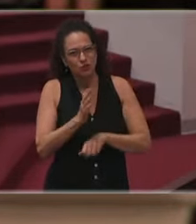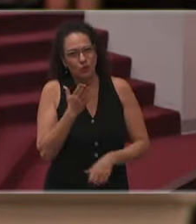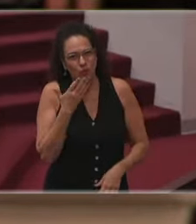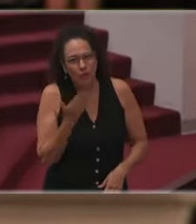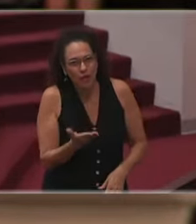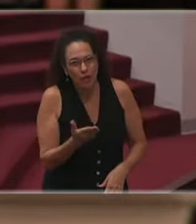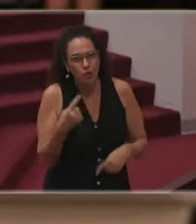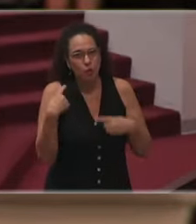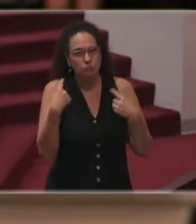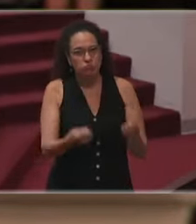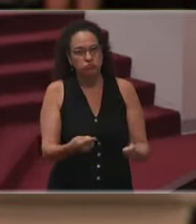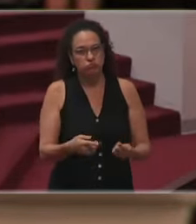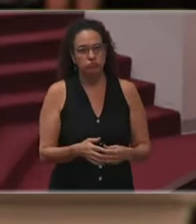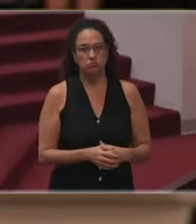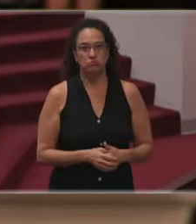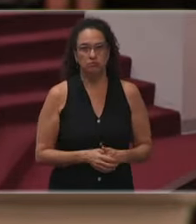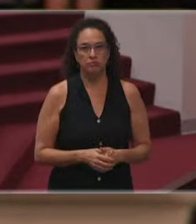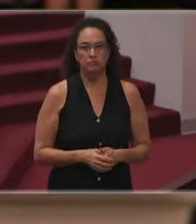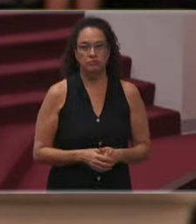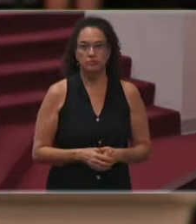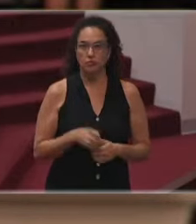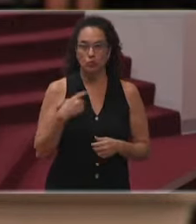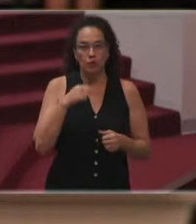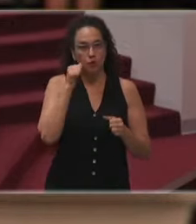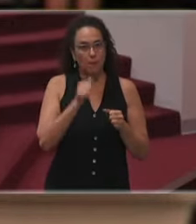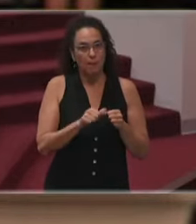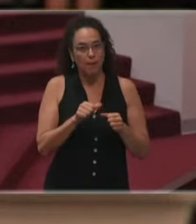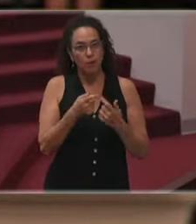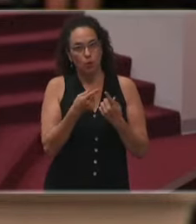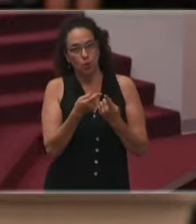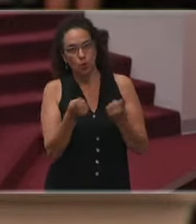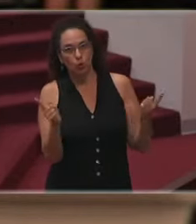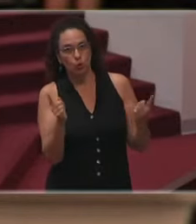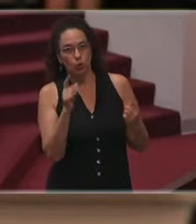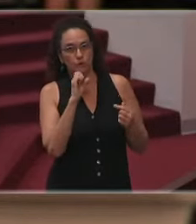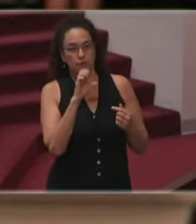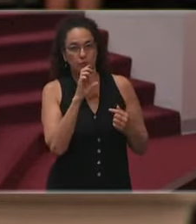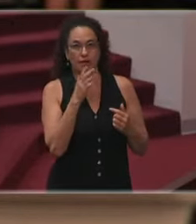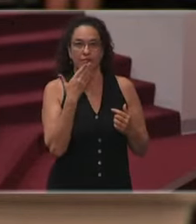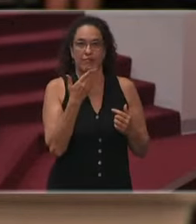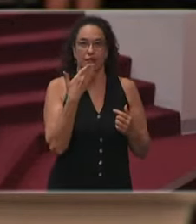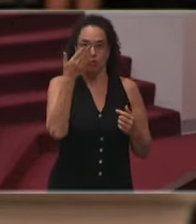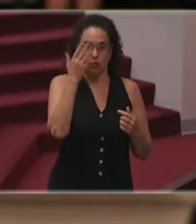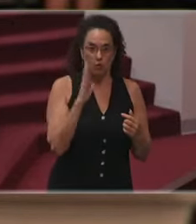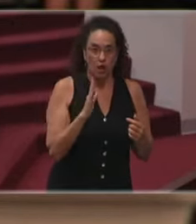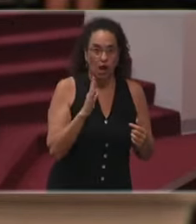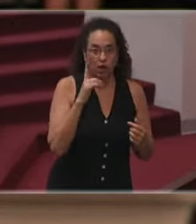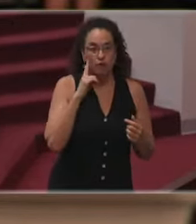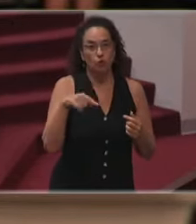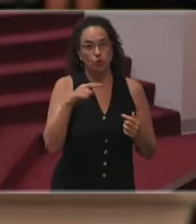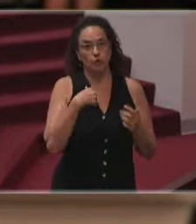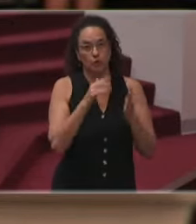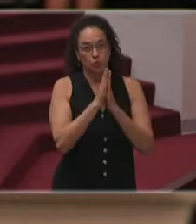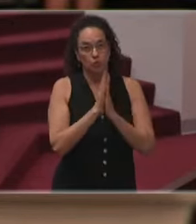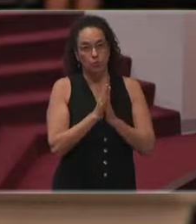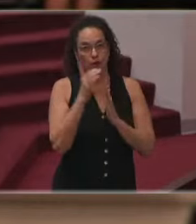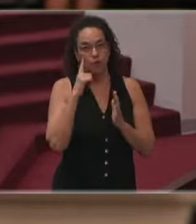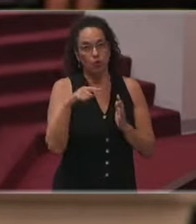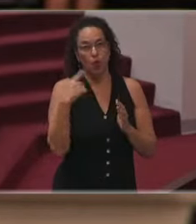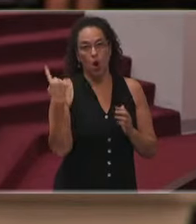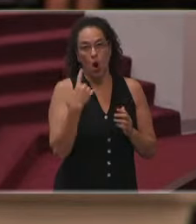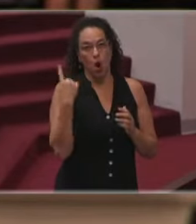the years. So we remember you and we thank God for you. And we pray for you,